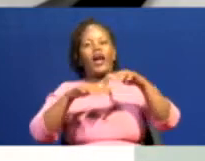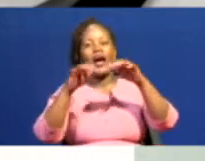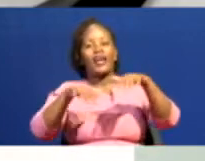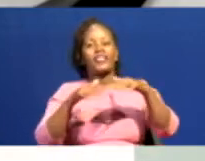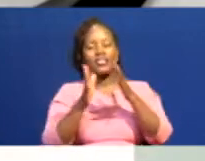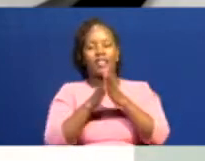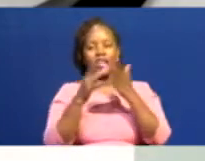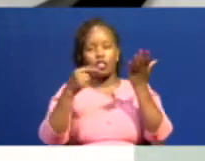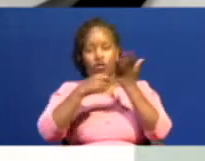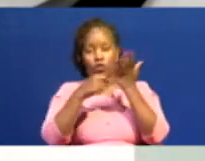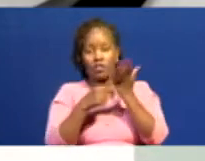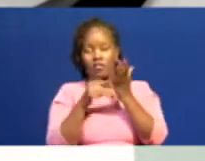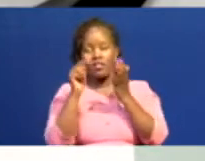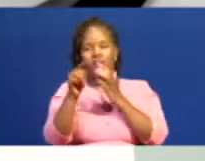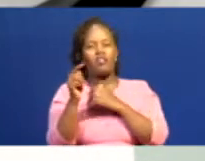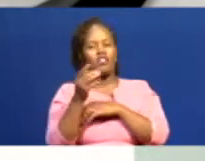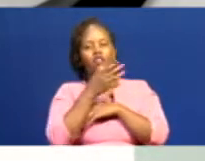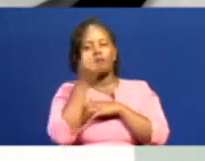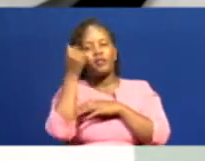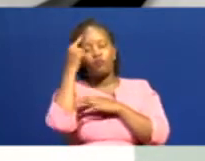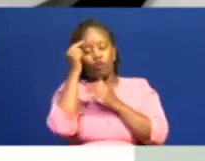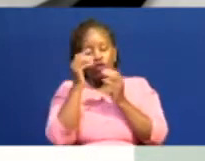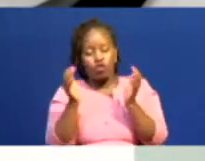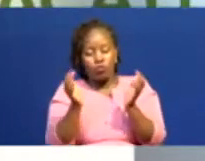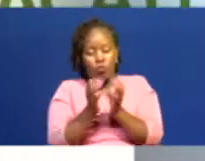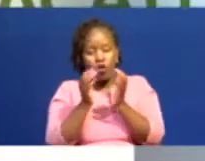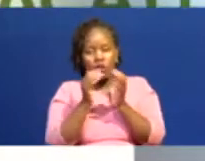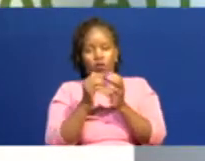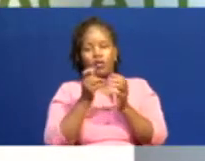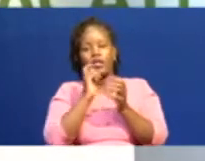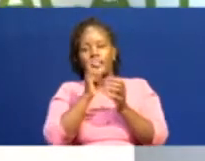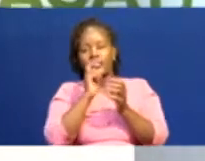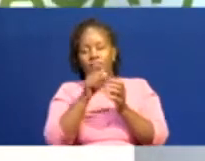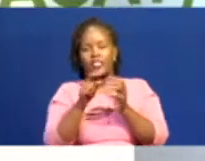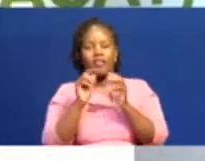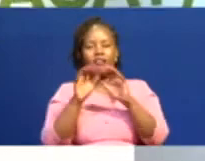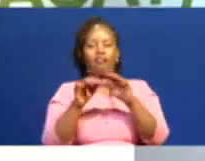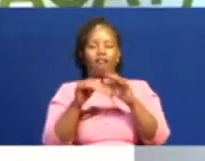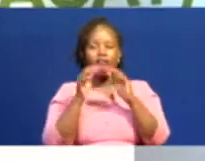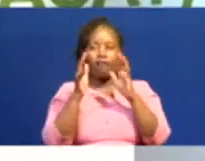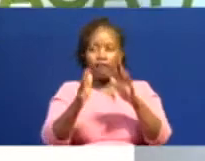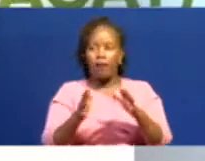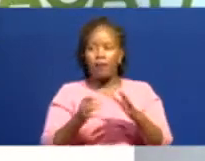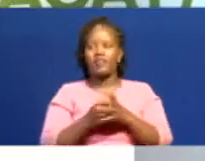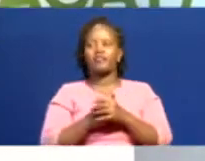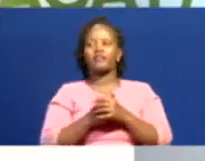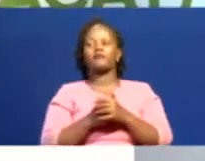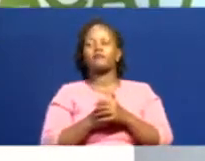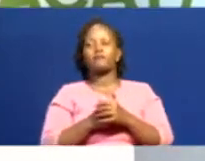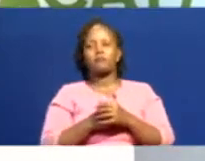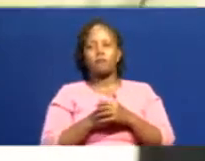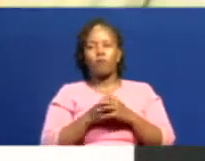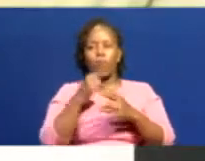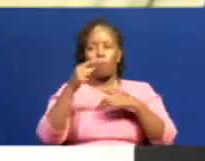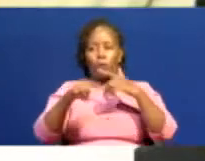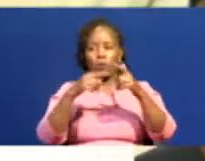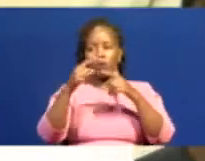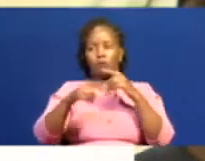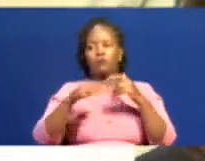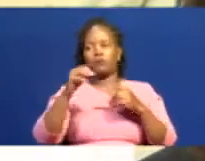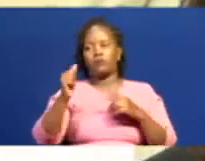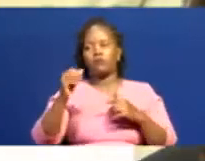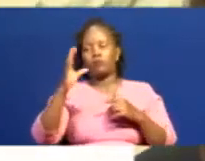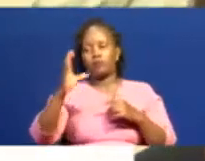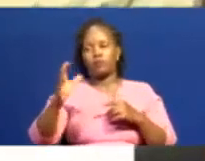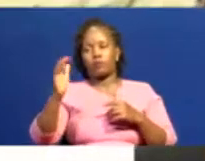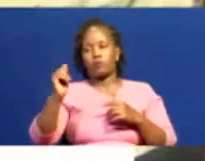is ideal for smallholder poultry farmers. A rallying call at the ongoing African Conference of